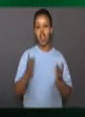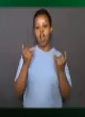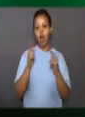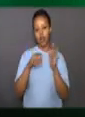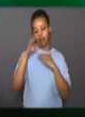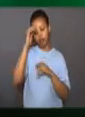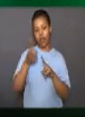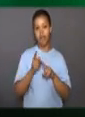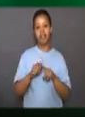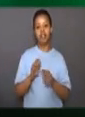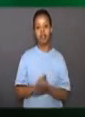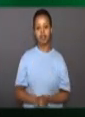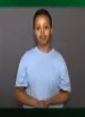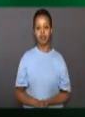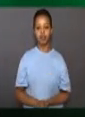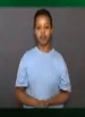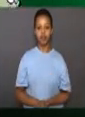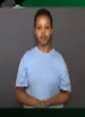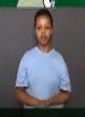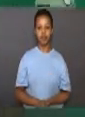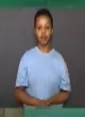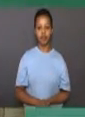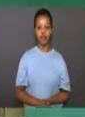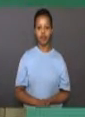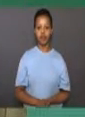Let's get back to our lesson.